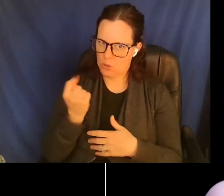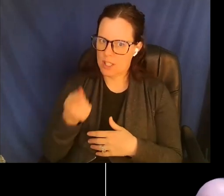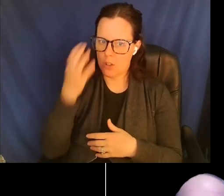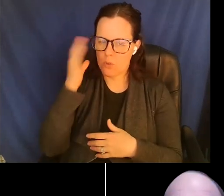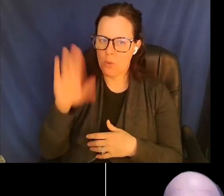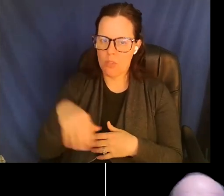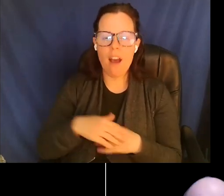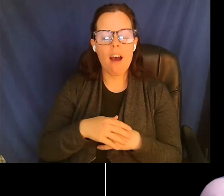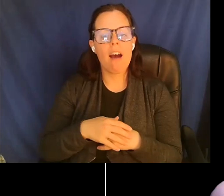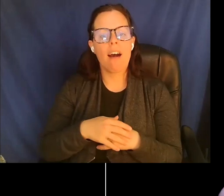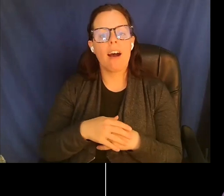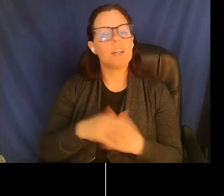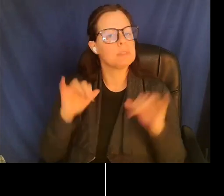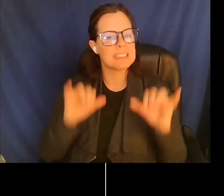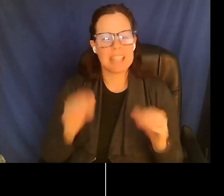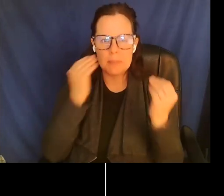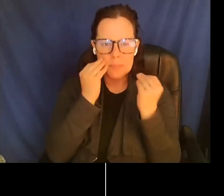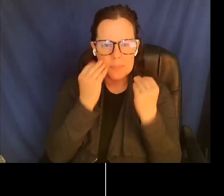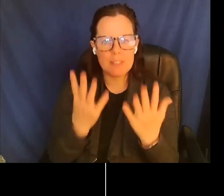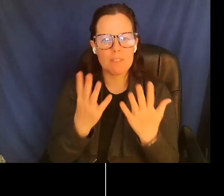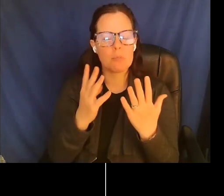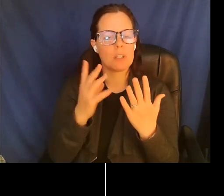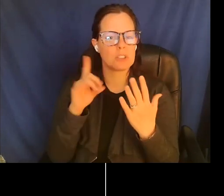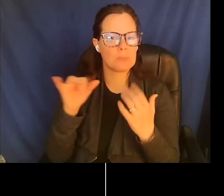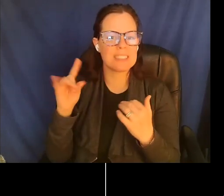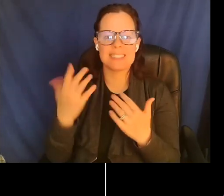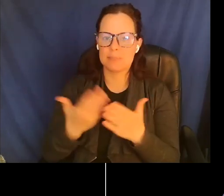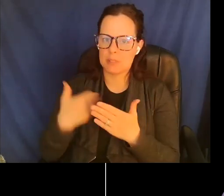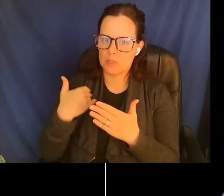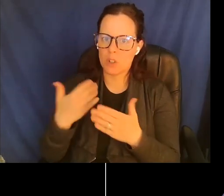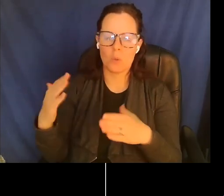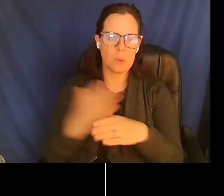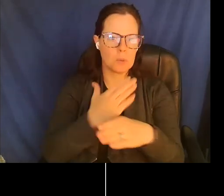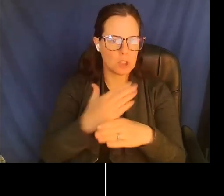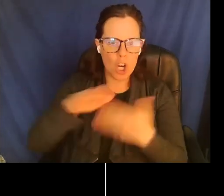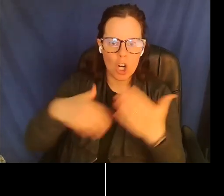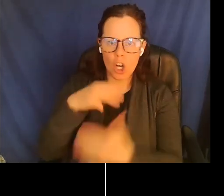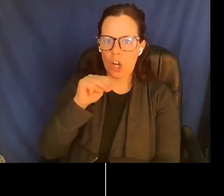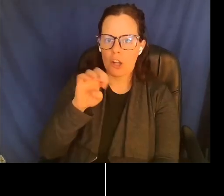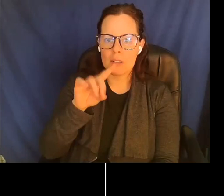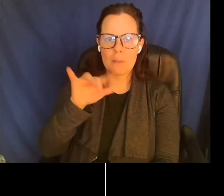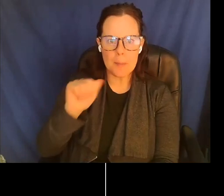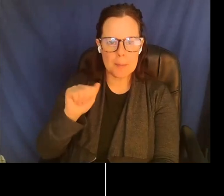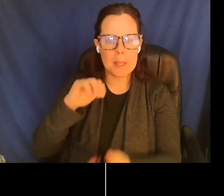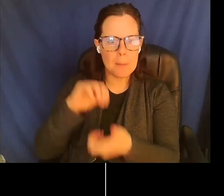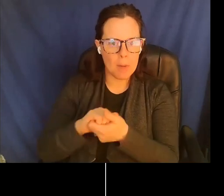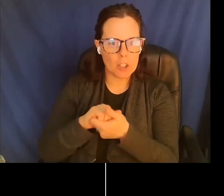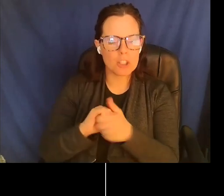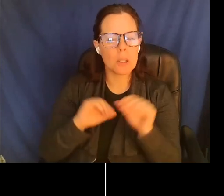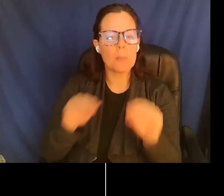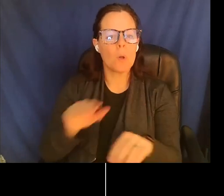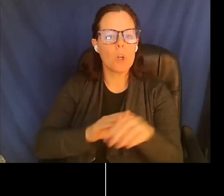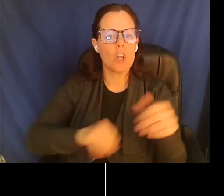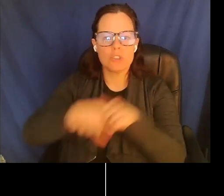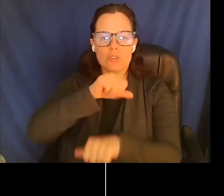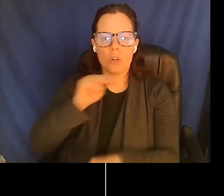and we would put out the same information as we did before, which is to share it with all our media partners and put it on our social media